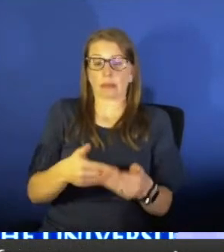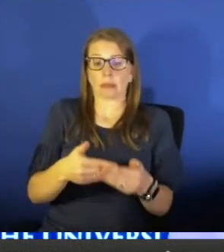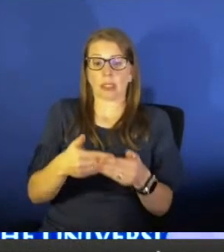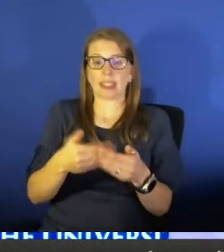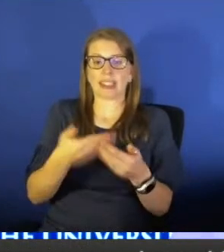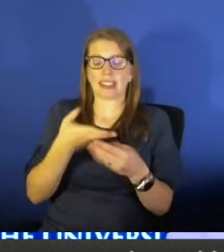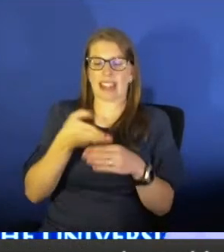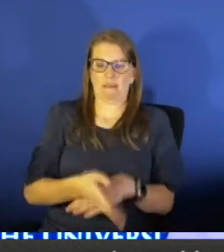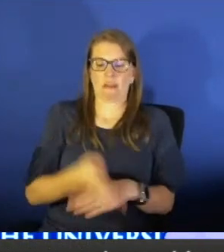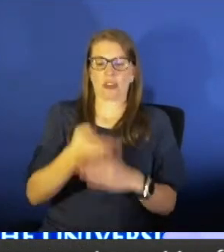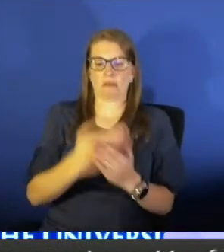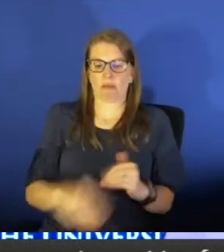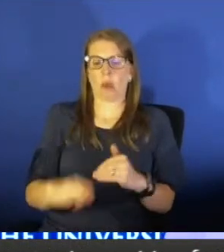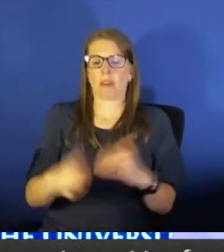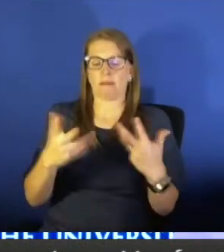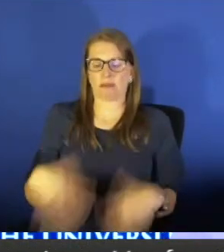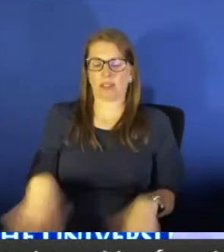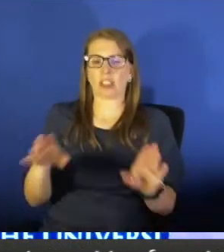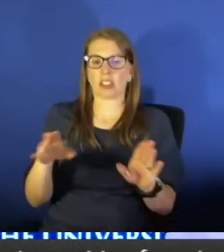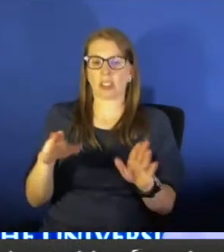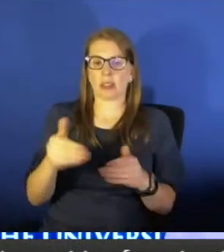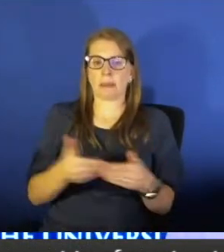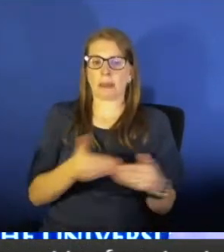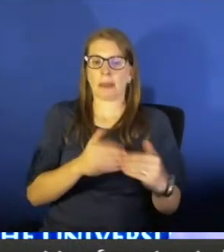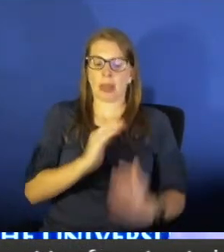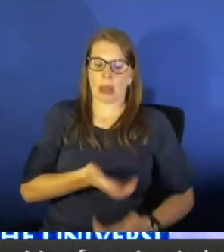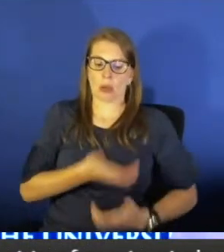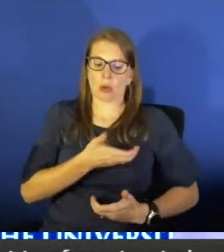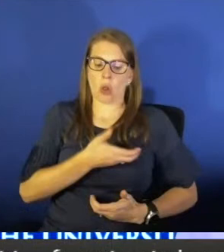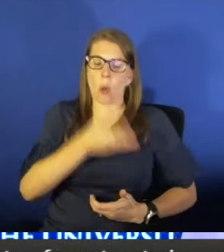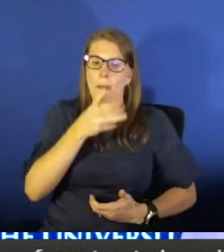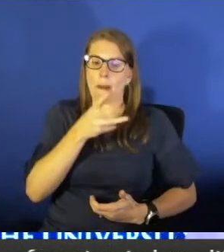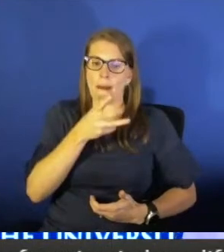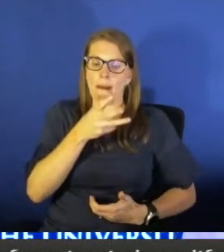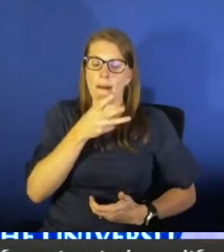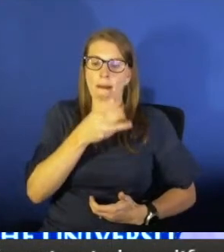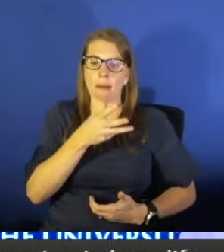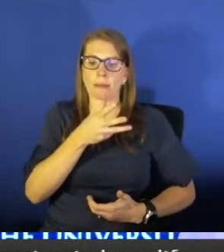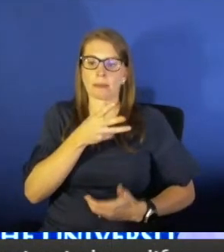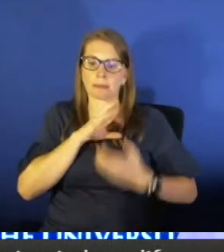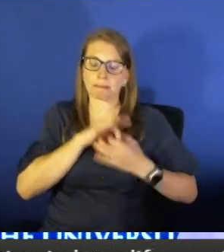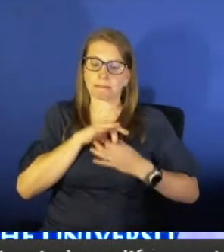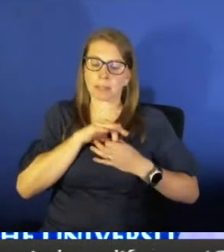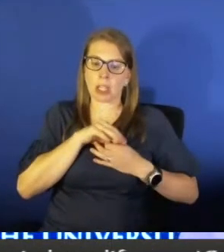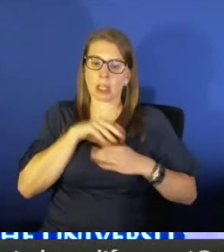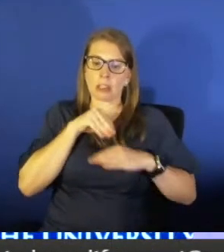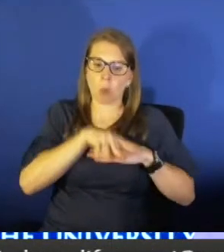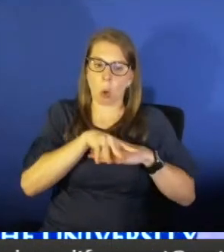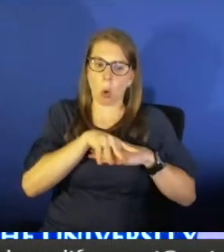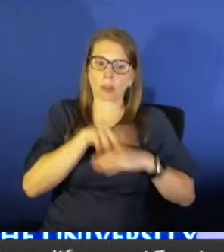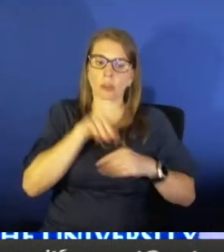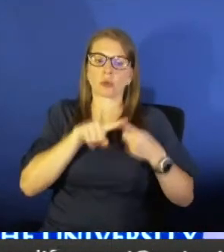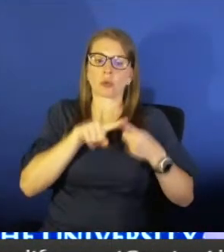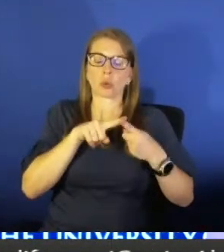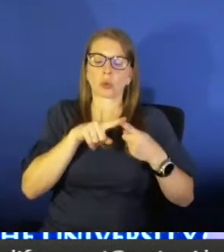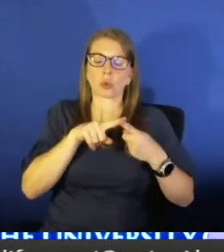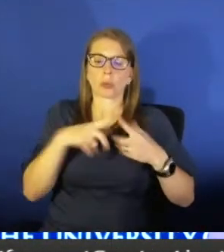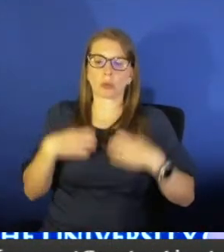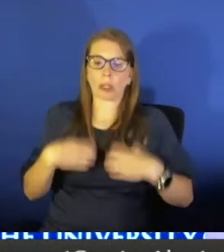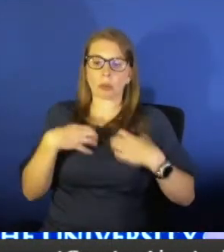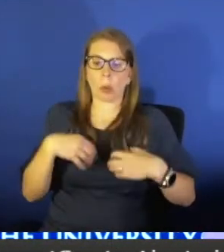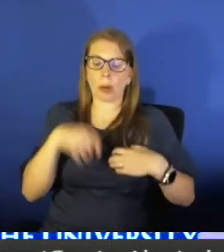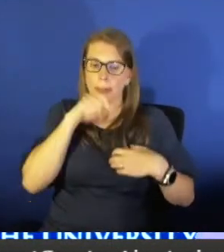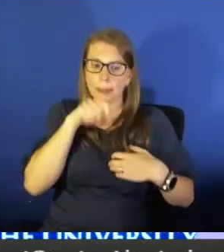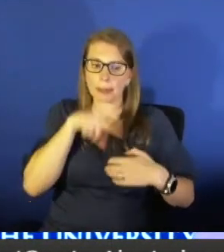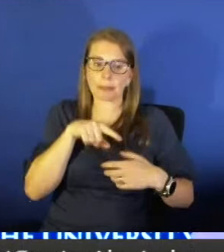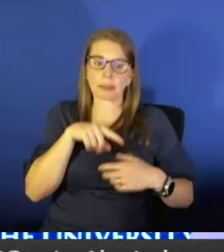period when the baby is being held so close to mom and you have that close exposure to the respiratory secretions. Again, what are we talking about